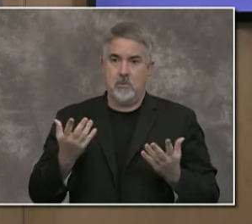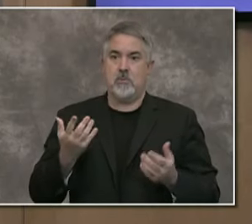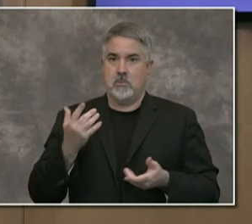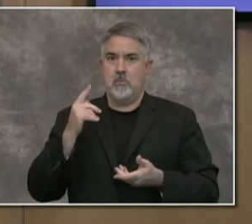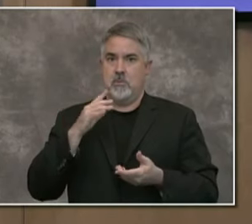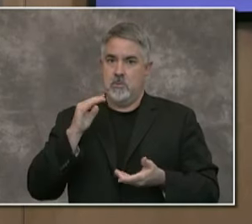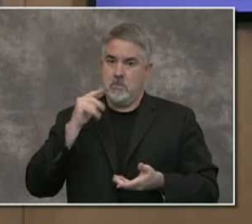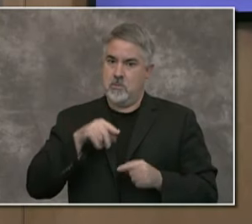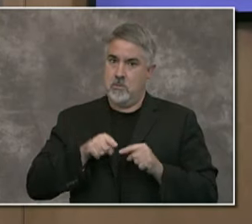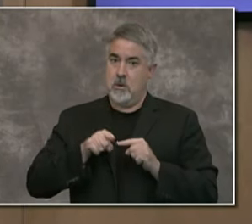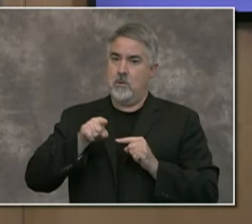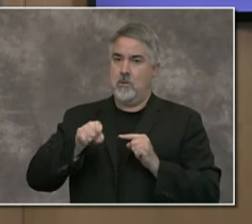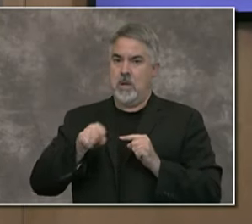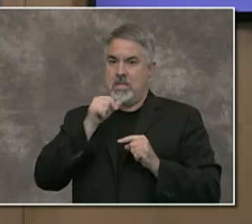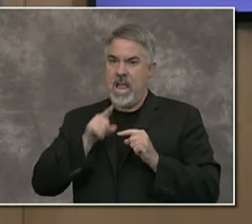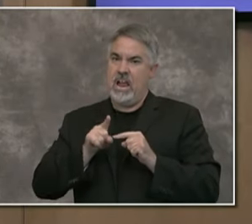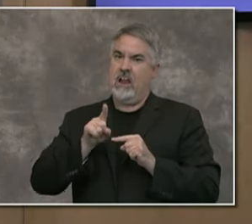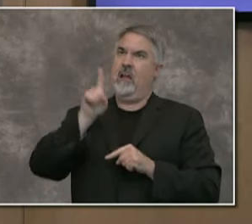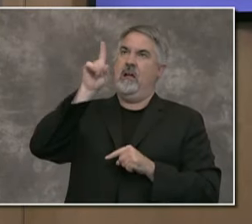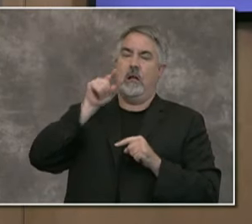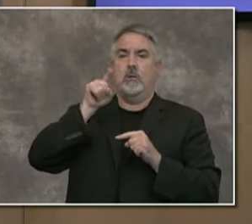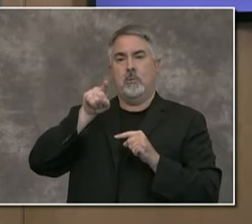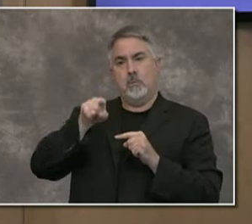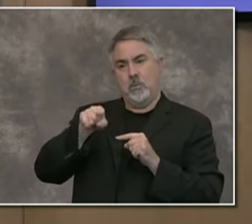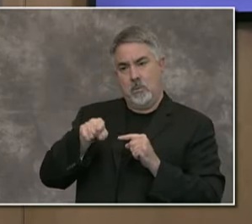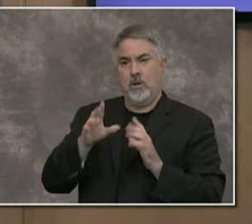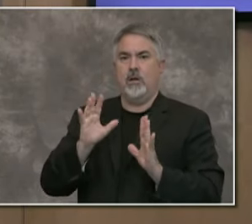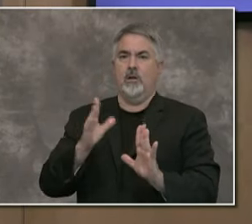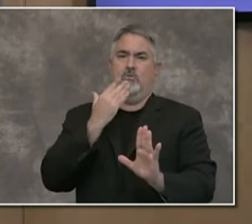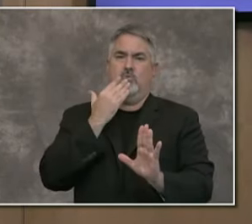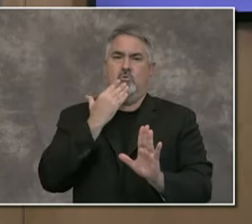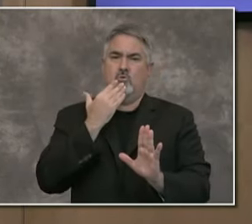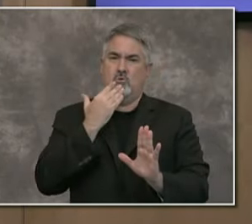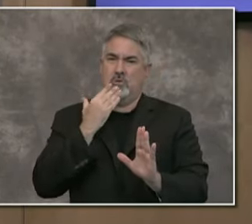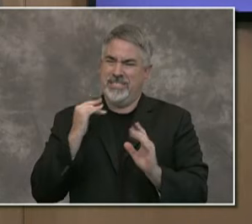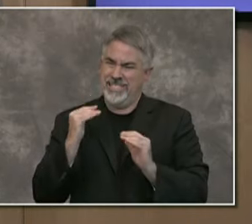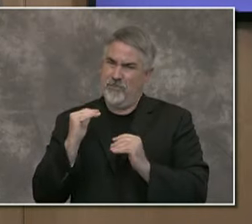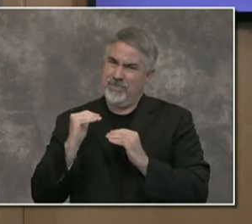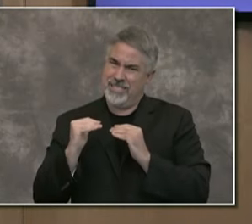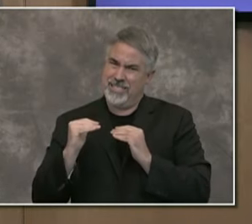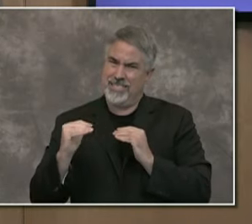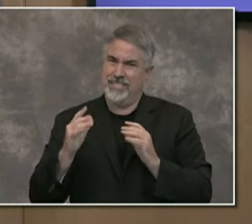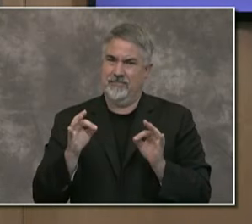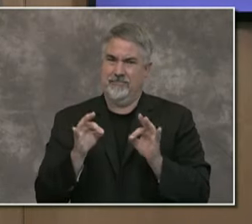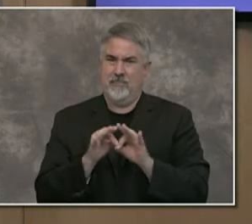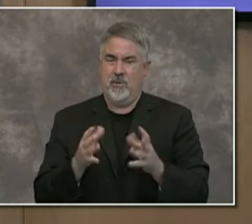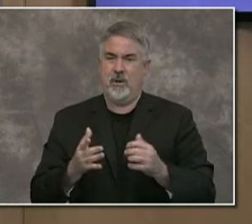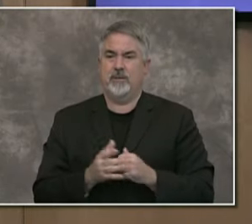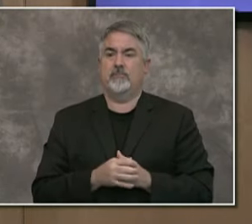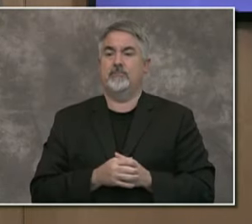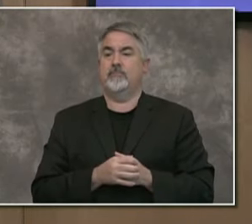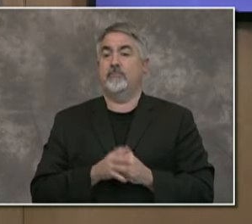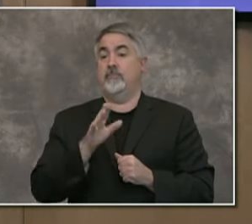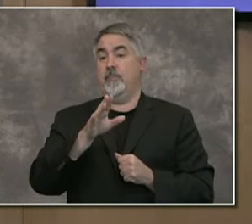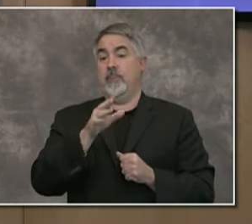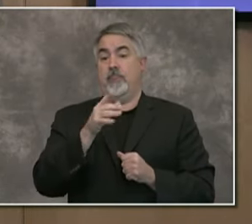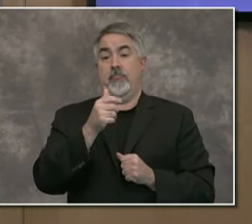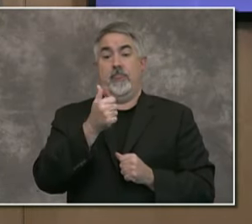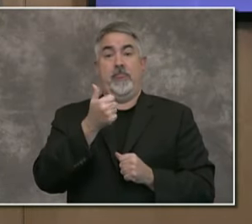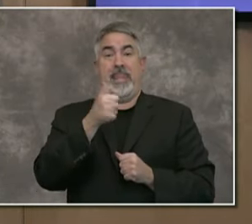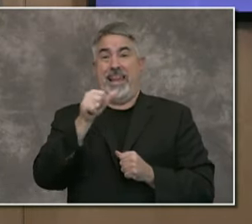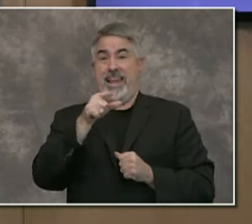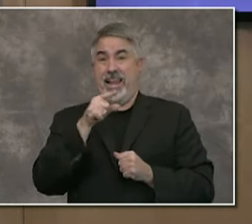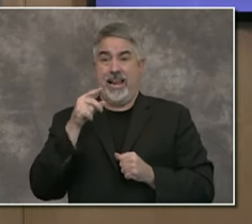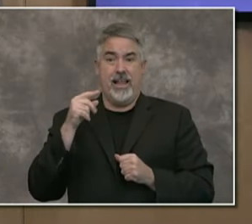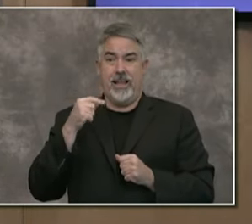meaningful progress that we've taken to date will be undone. So again, any progress that you see or stories you see